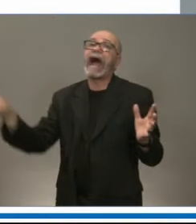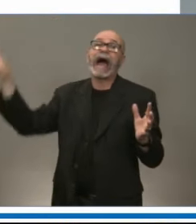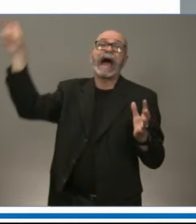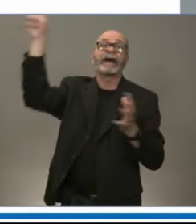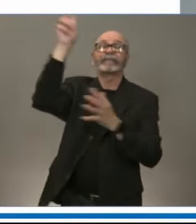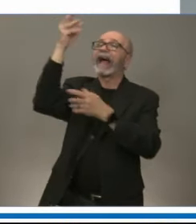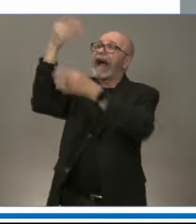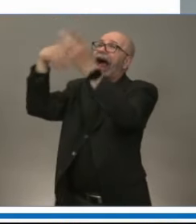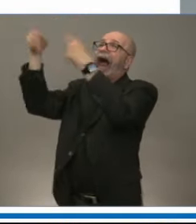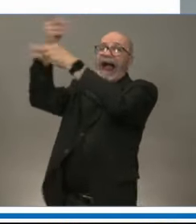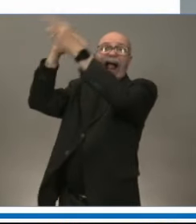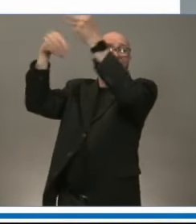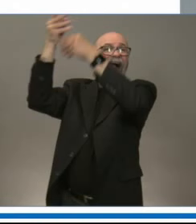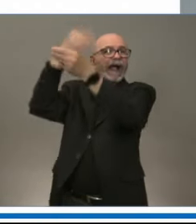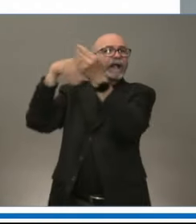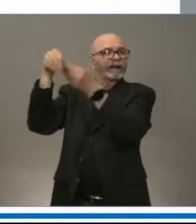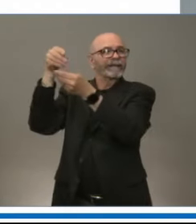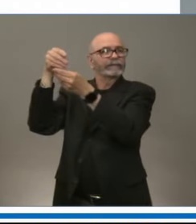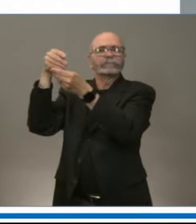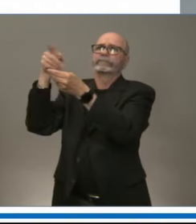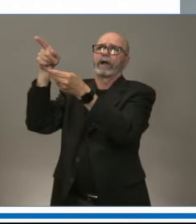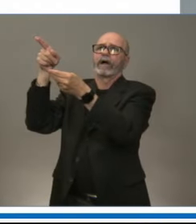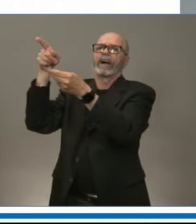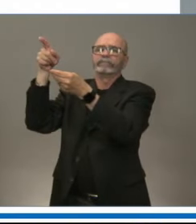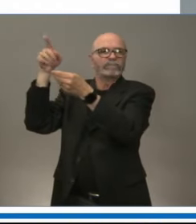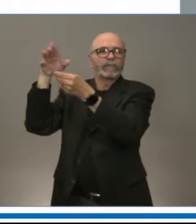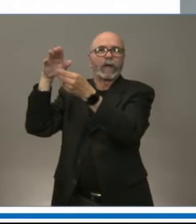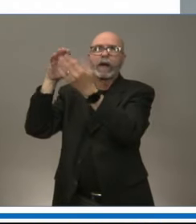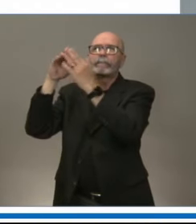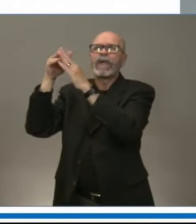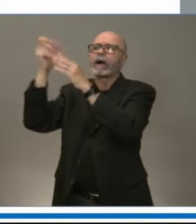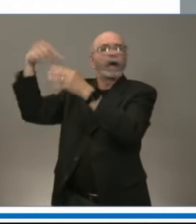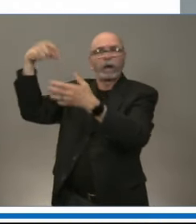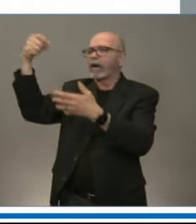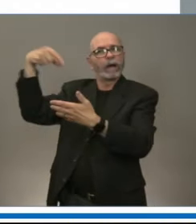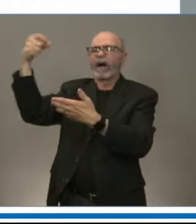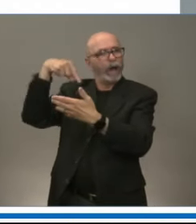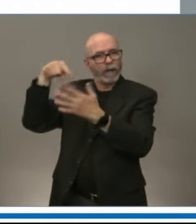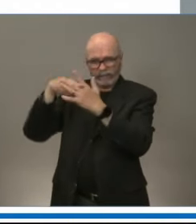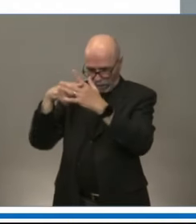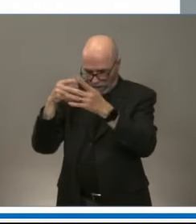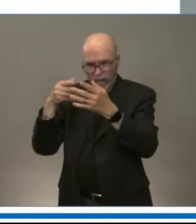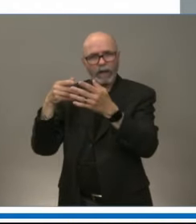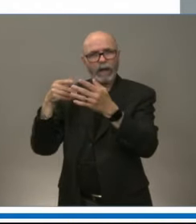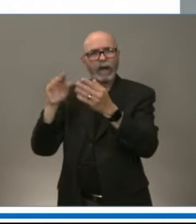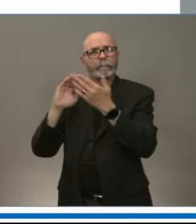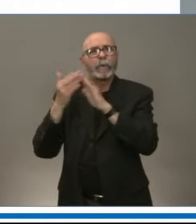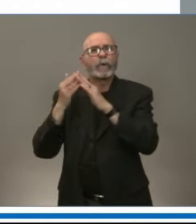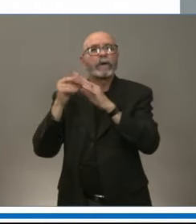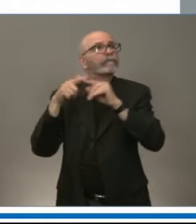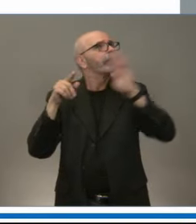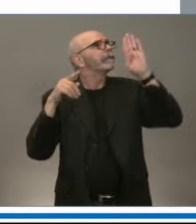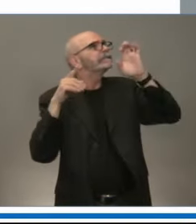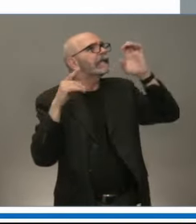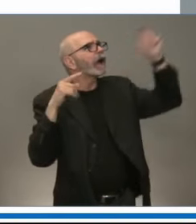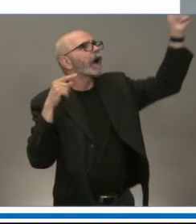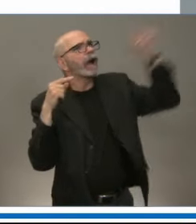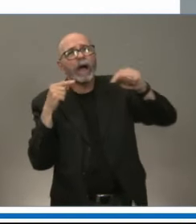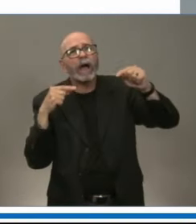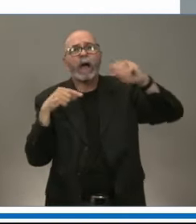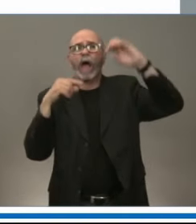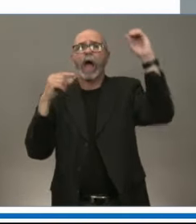you started to see indications of community spread. And now in BC and Ontario, Quebec, they have widespread community spread.